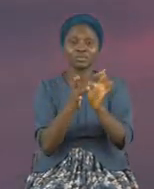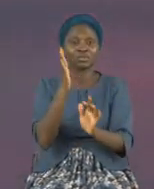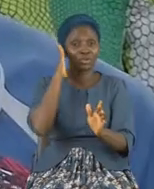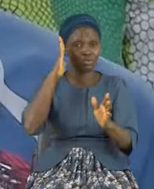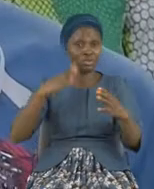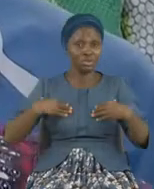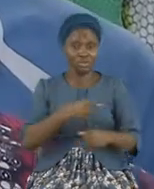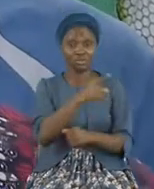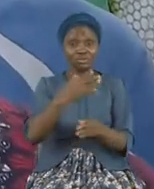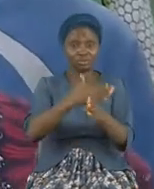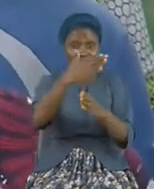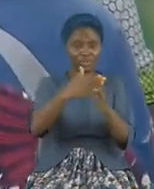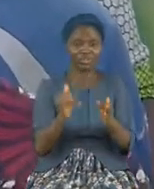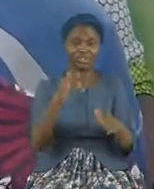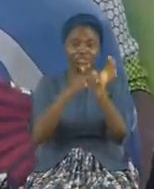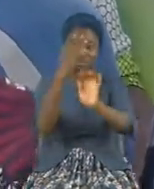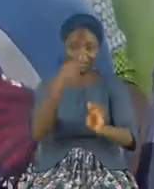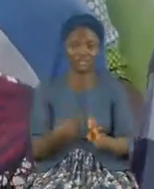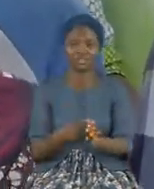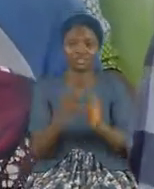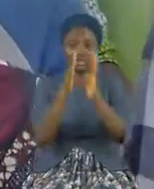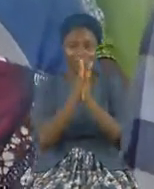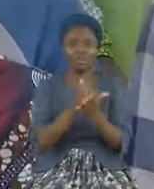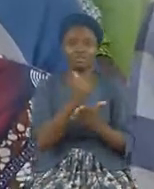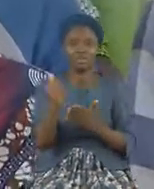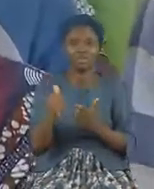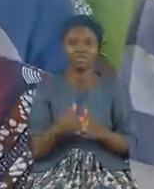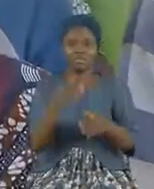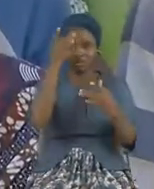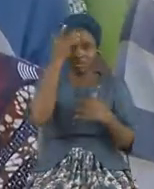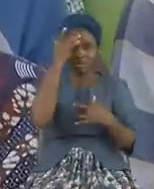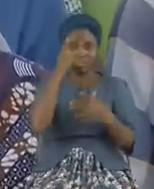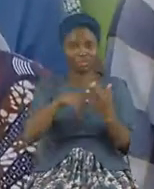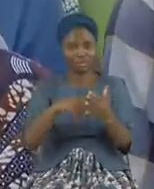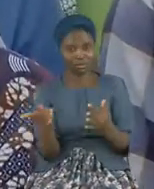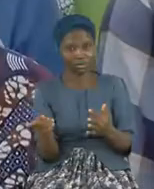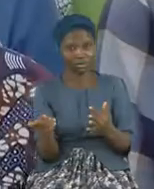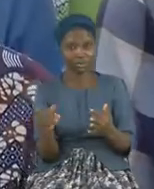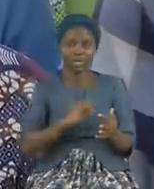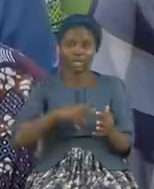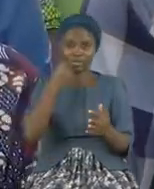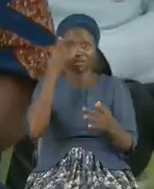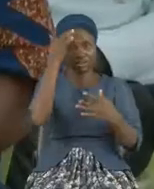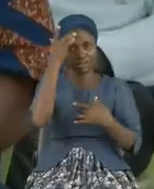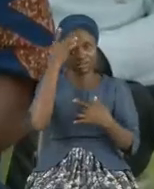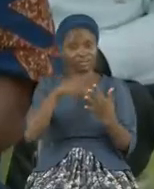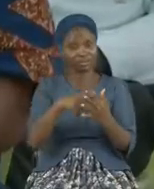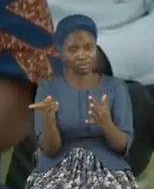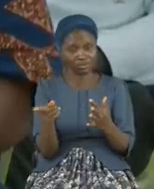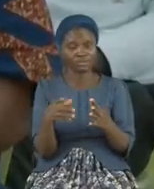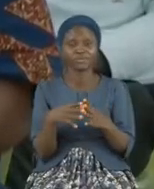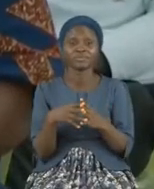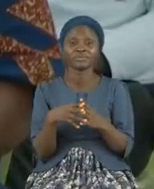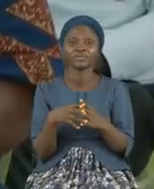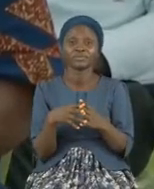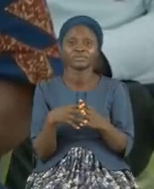Jesus' name. Disease gone. I said disease gone. You